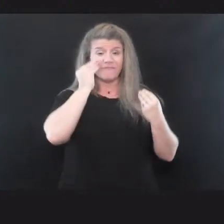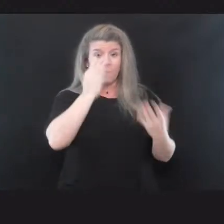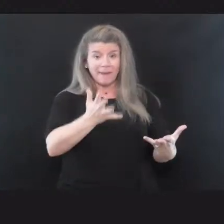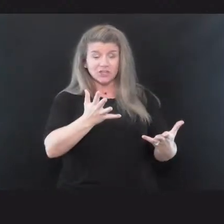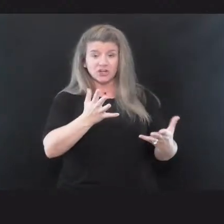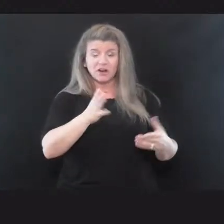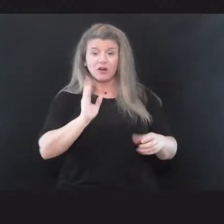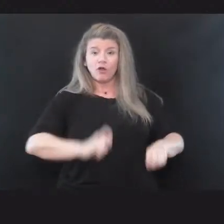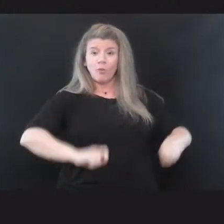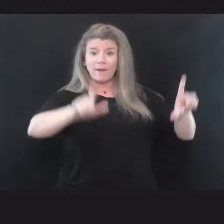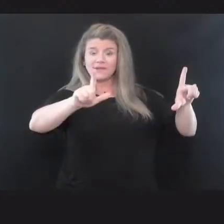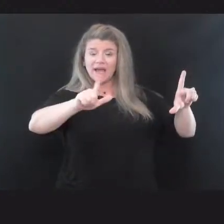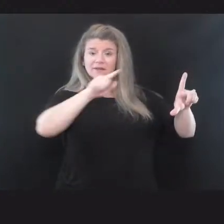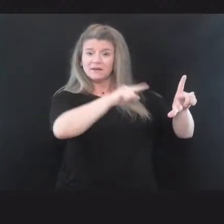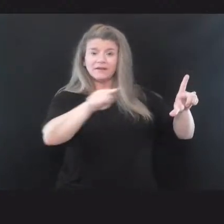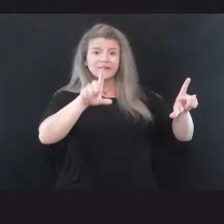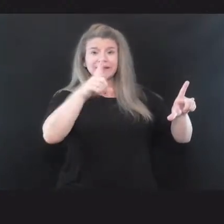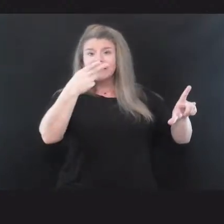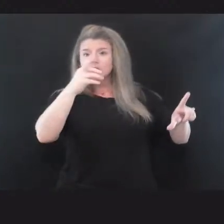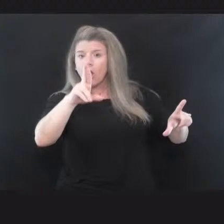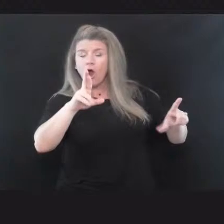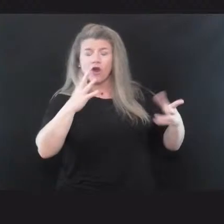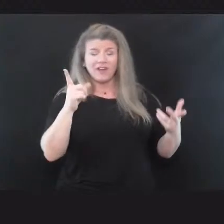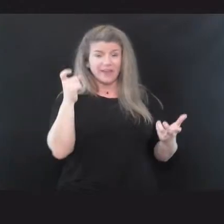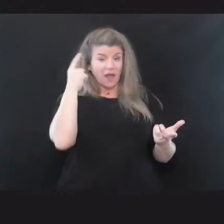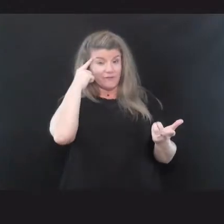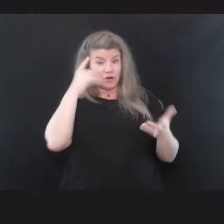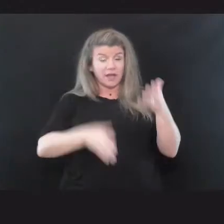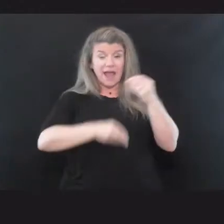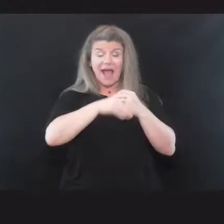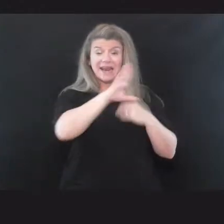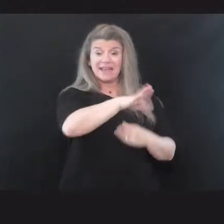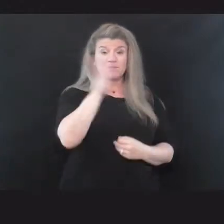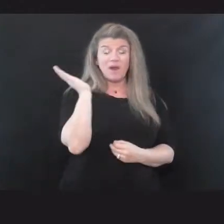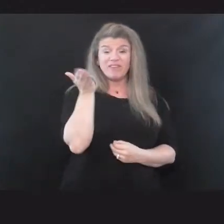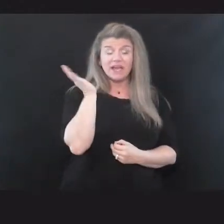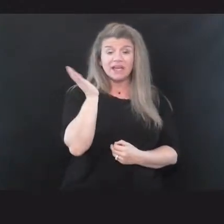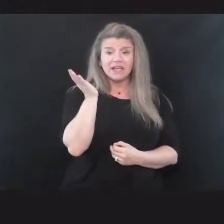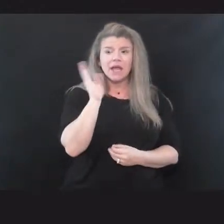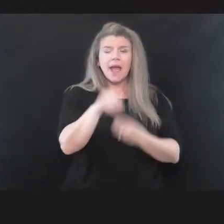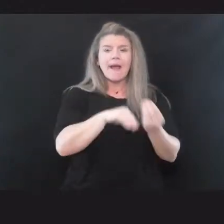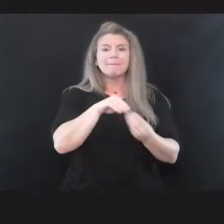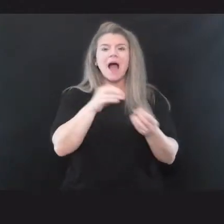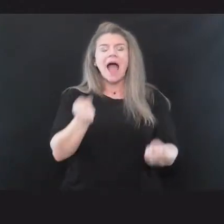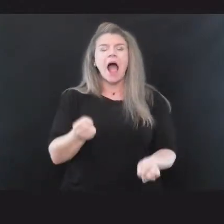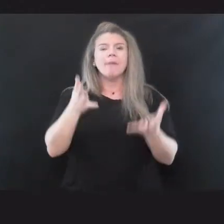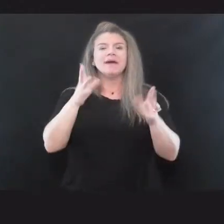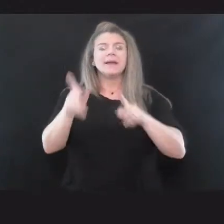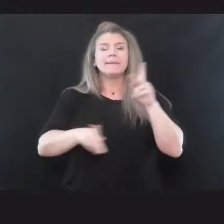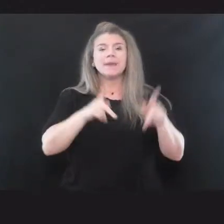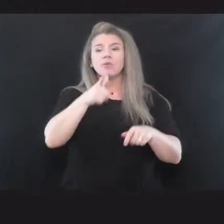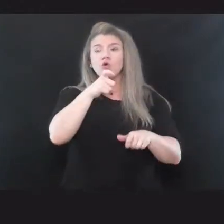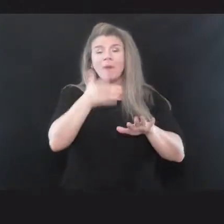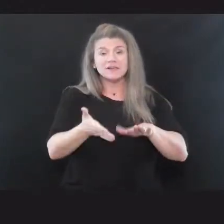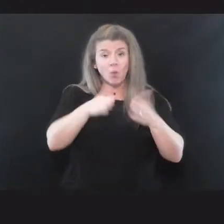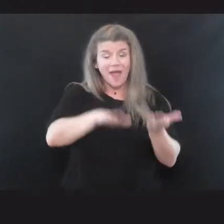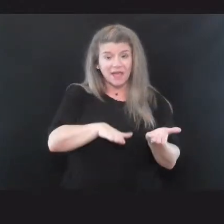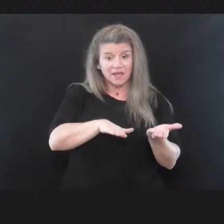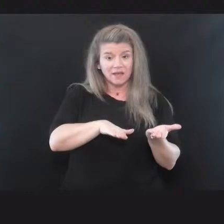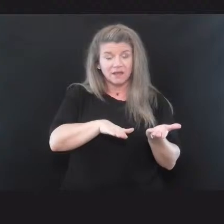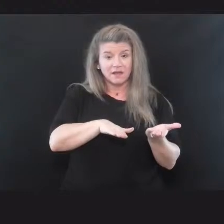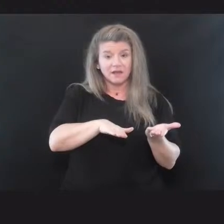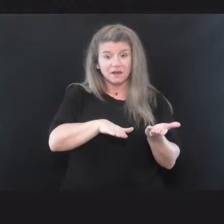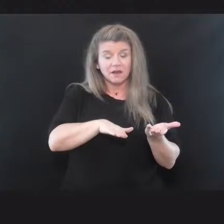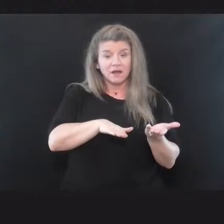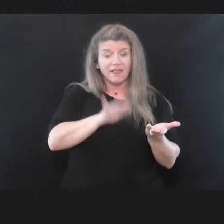the DHHR website, or if the governor could add it in his briefing, about how many of the people who've passed away